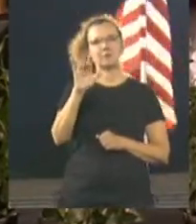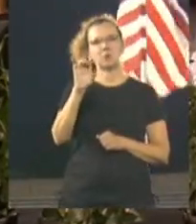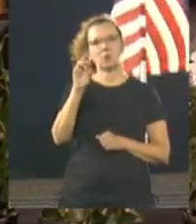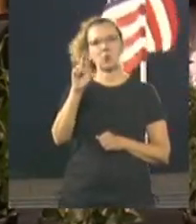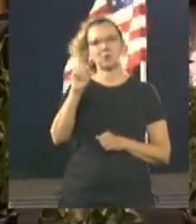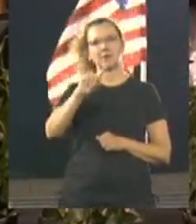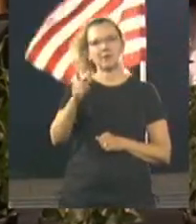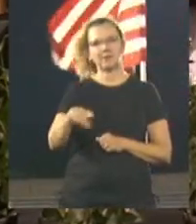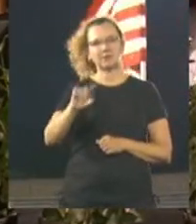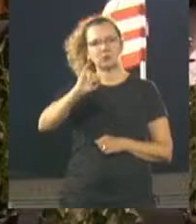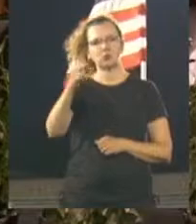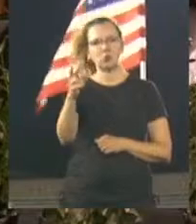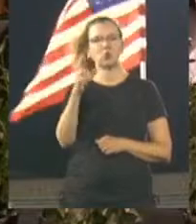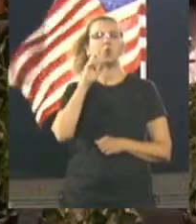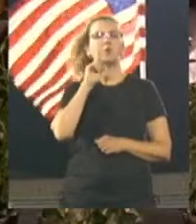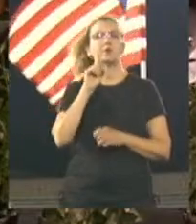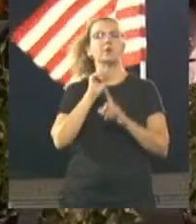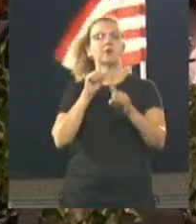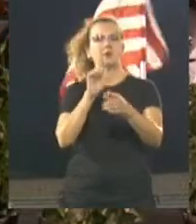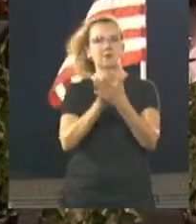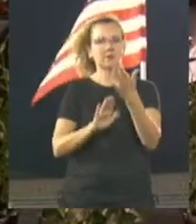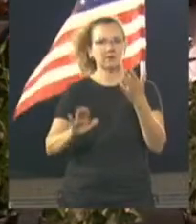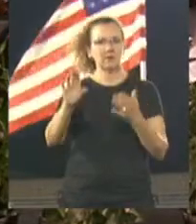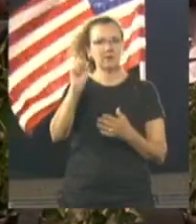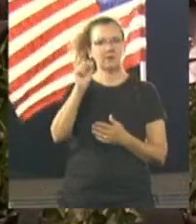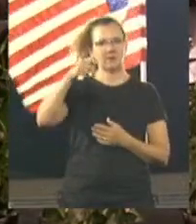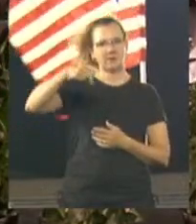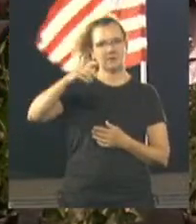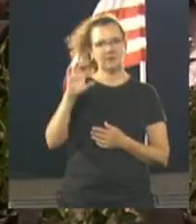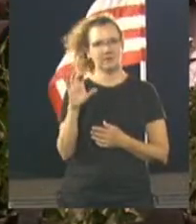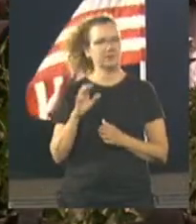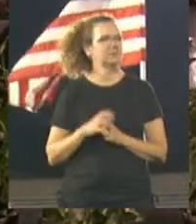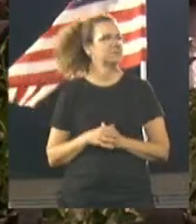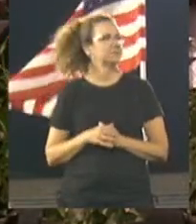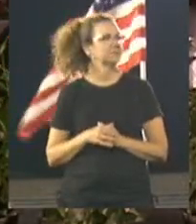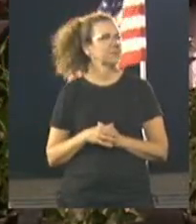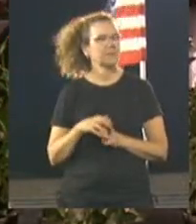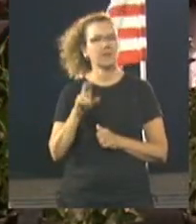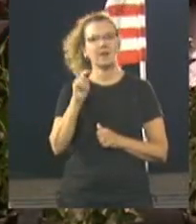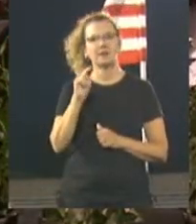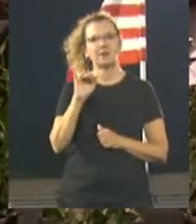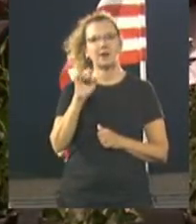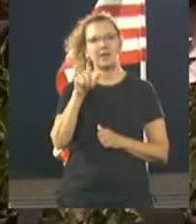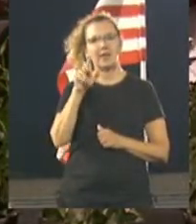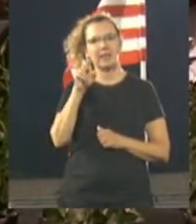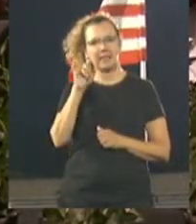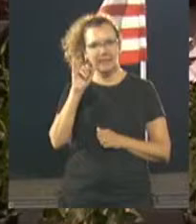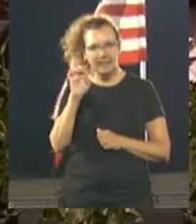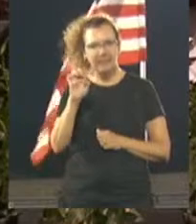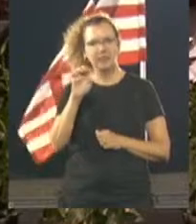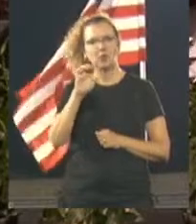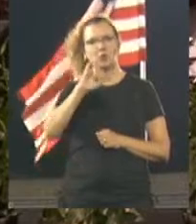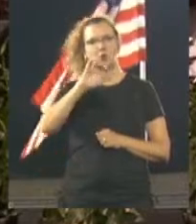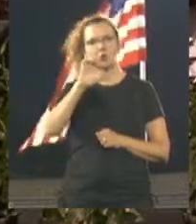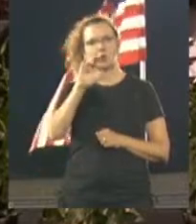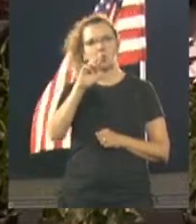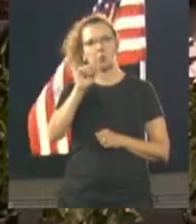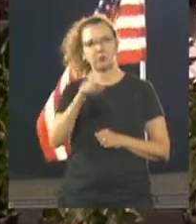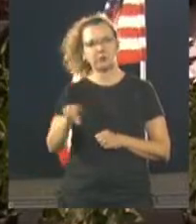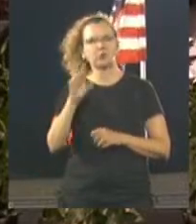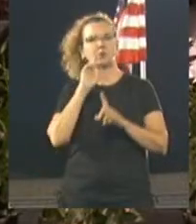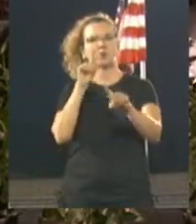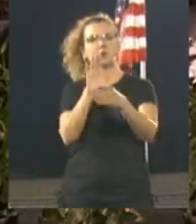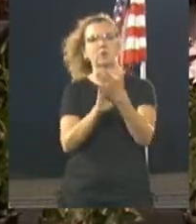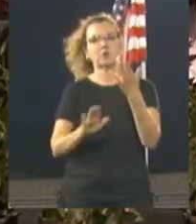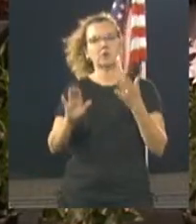Cortez Jr. will be attending St. Philip's College. Nayeli Cruz will be attending Texas